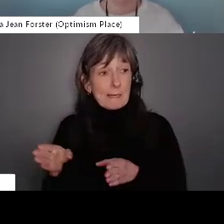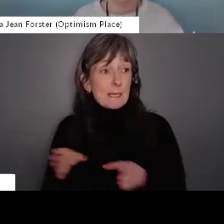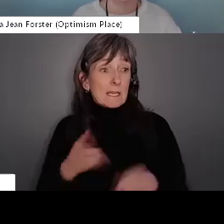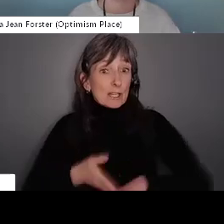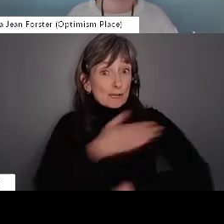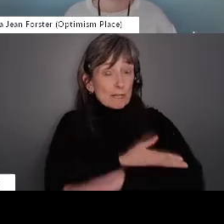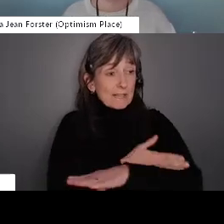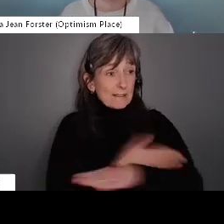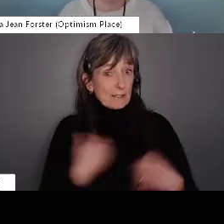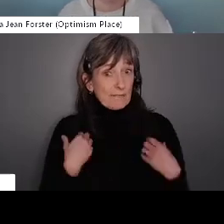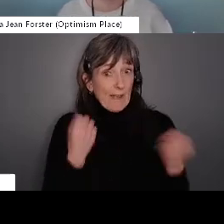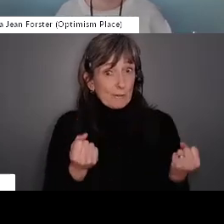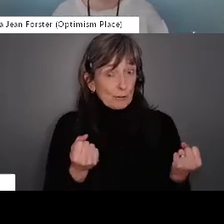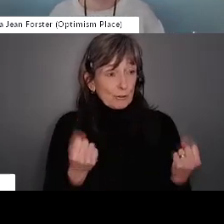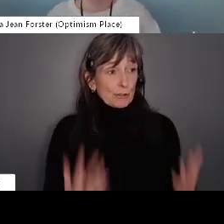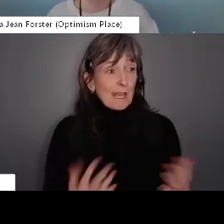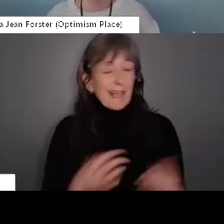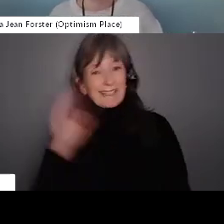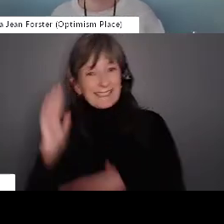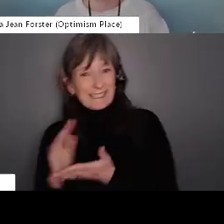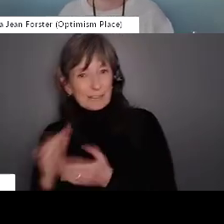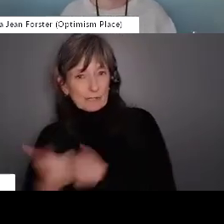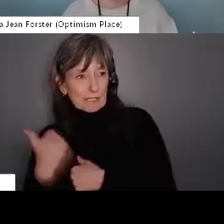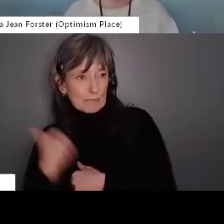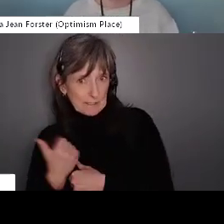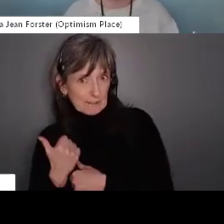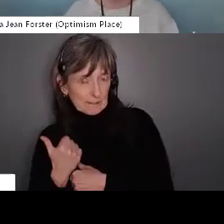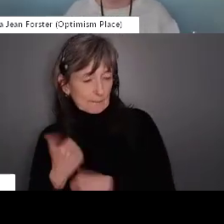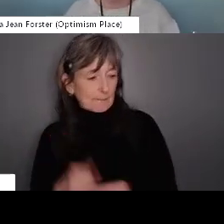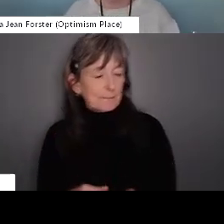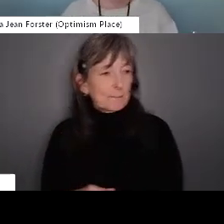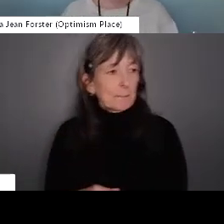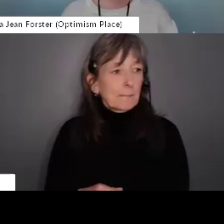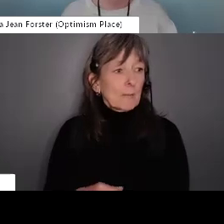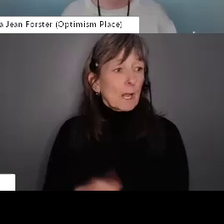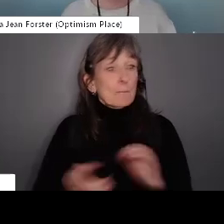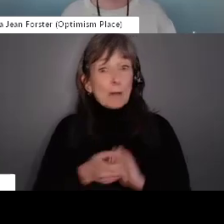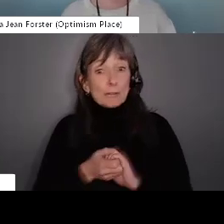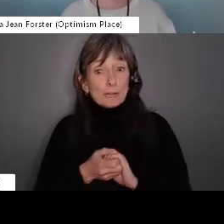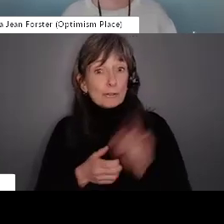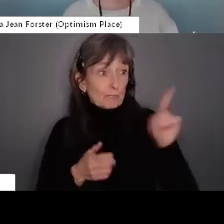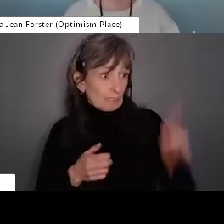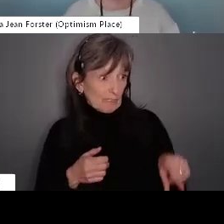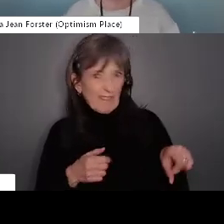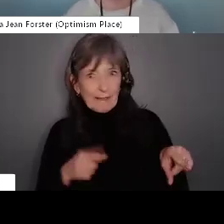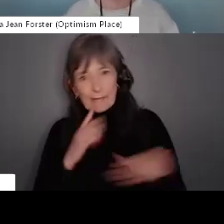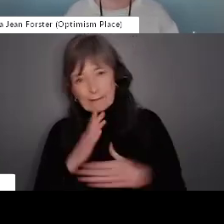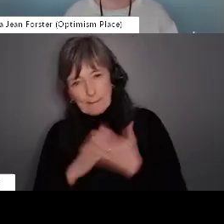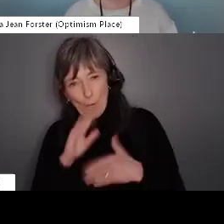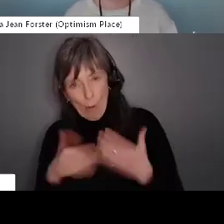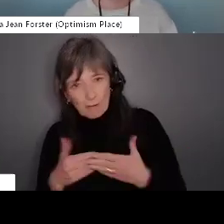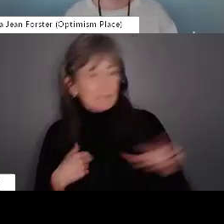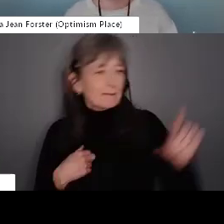decreasing perpetrators' risk factors. And so these are some of our partners. Actually, these are all our partners, not some of